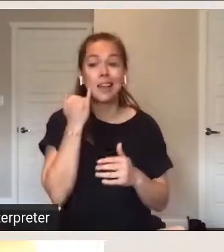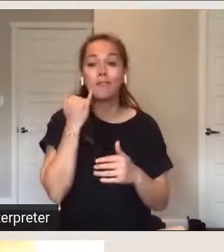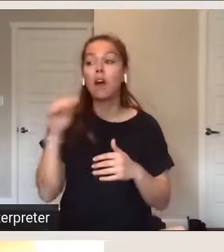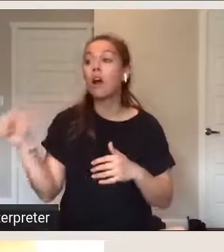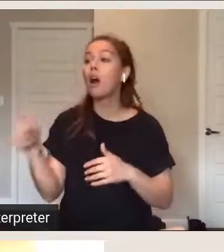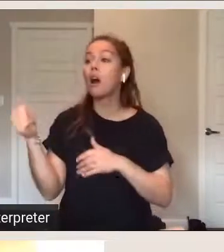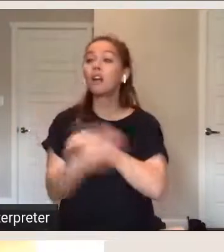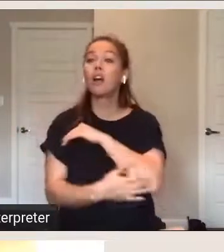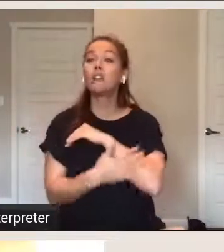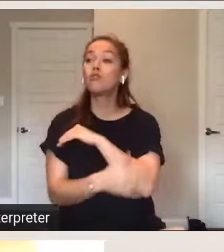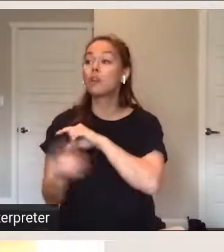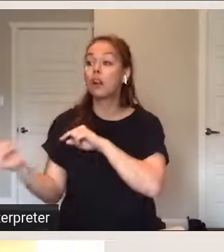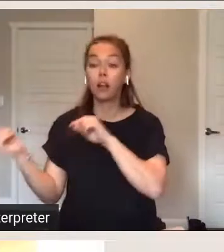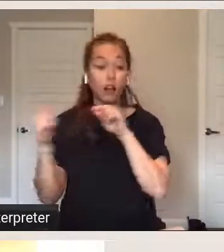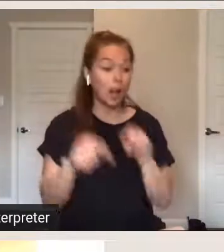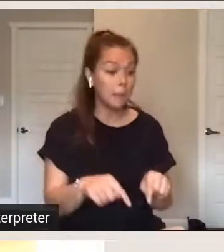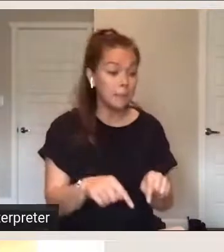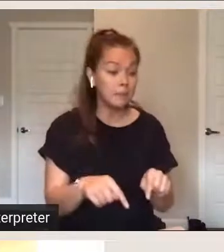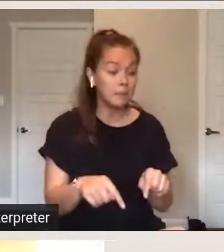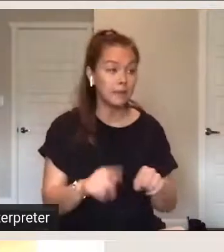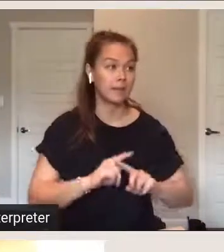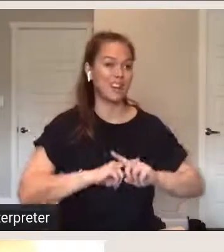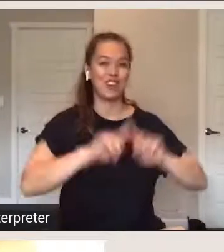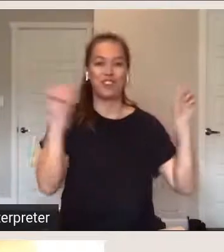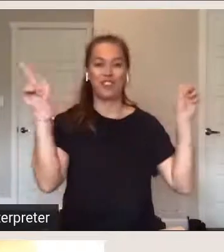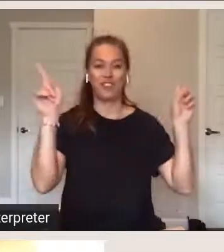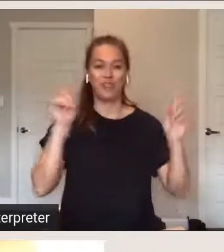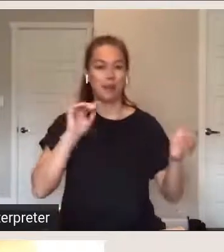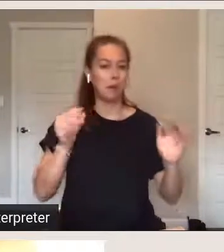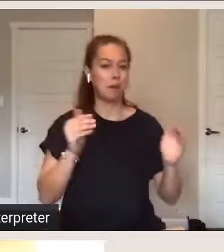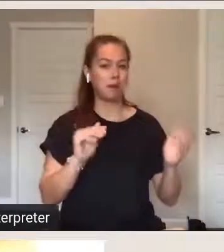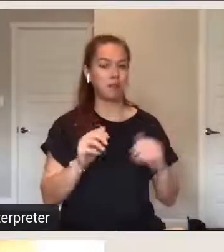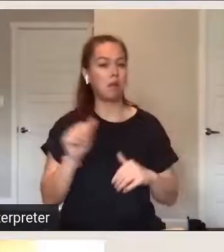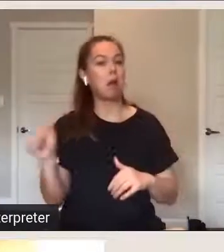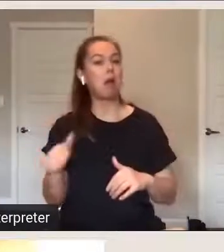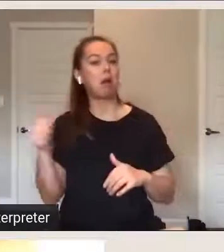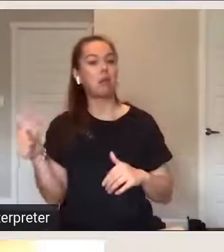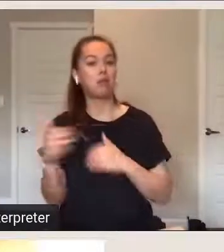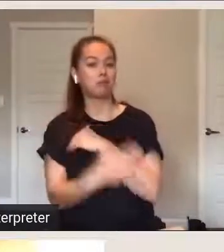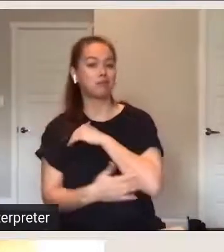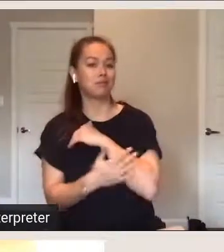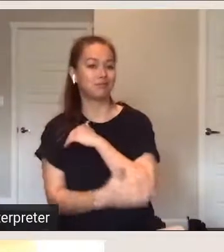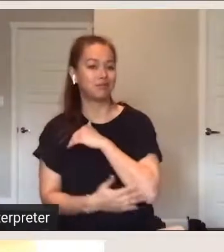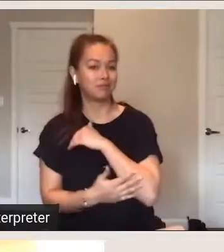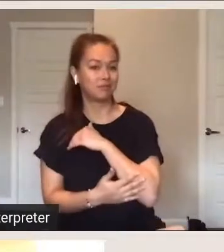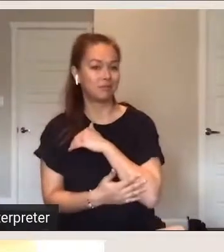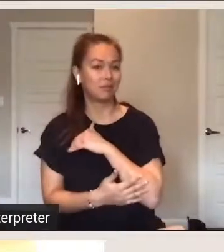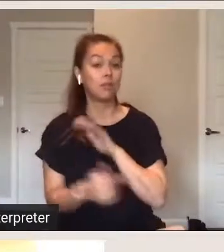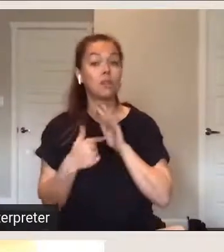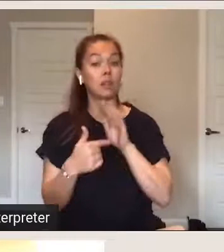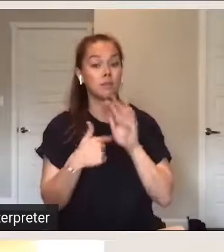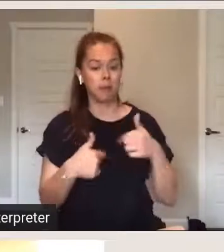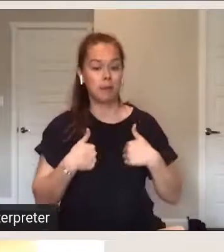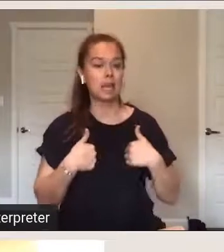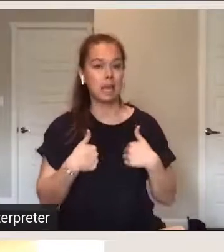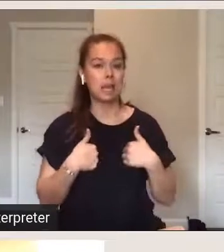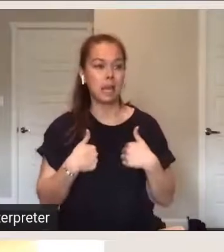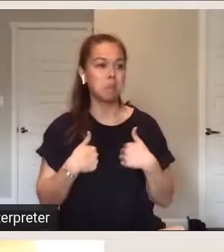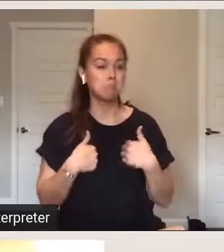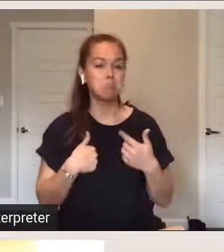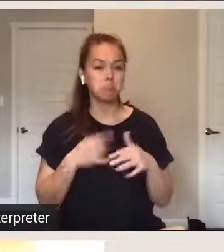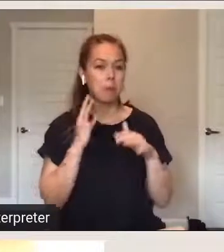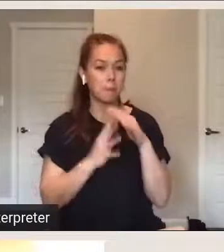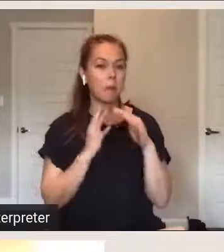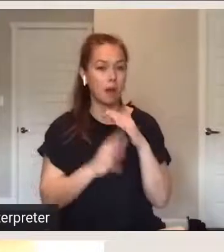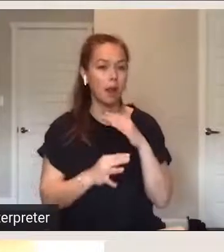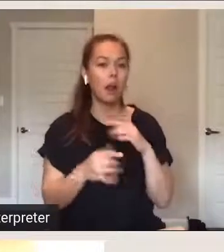or the way it's done, at least in this context, is not something that I, for example, as an immigrant, related to. It was something that was very